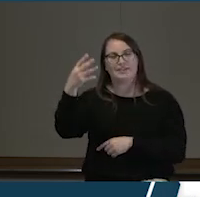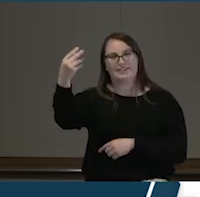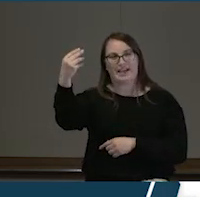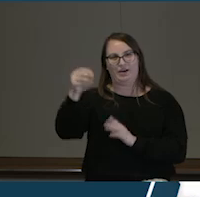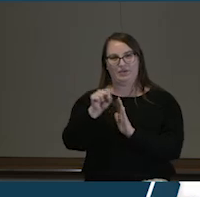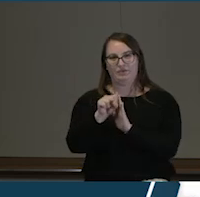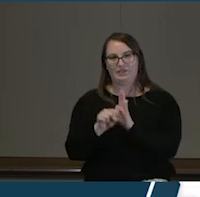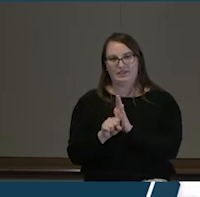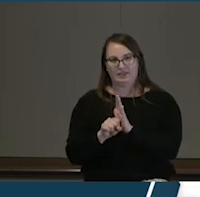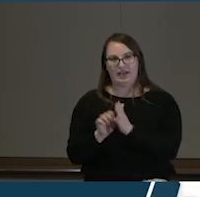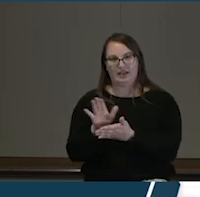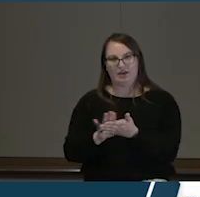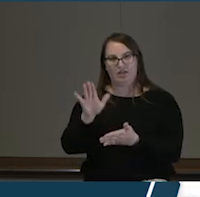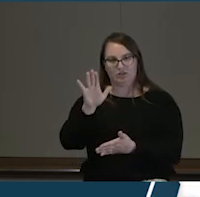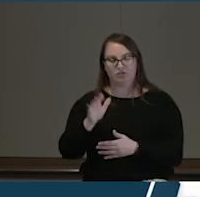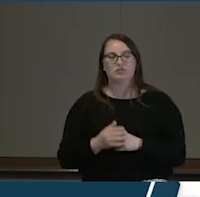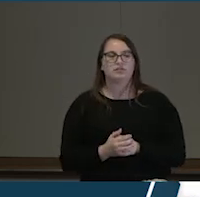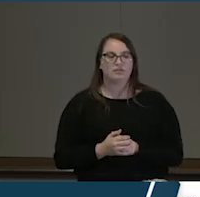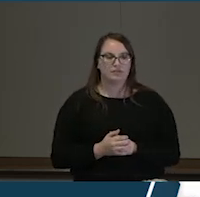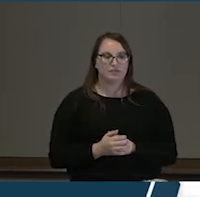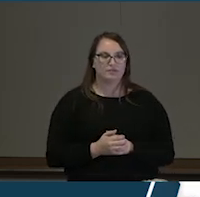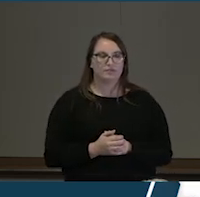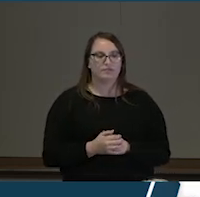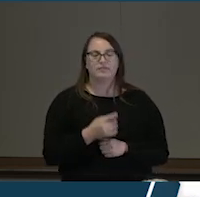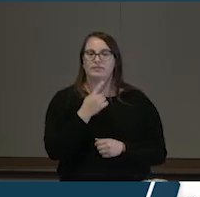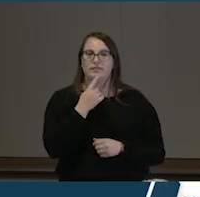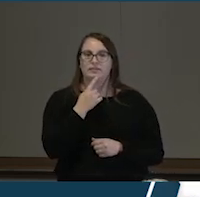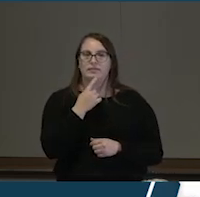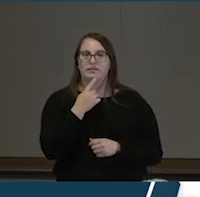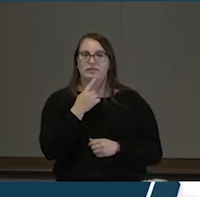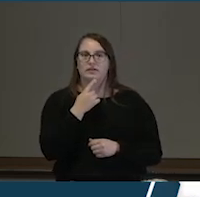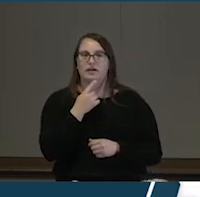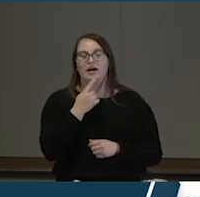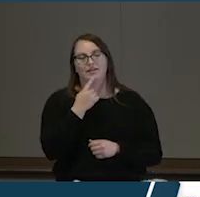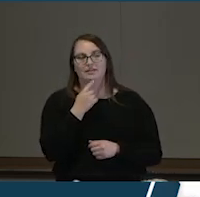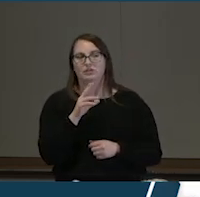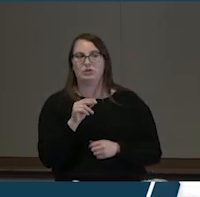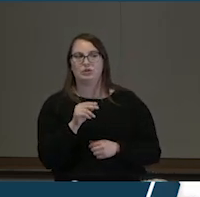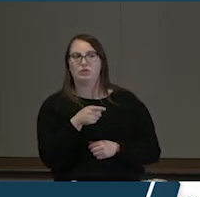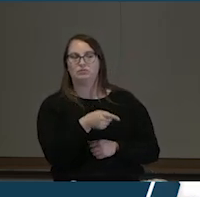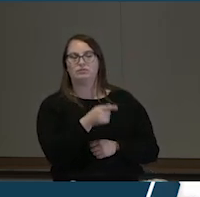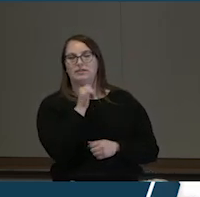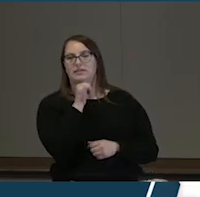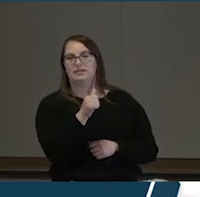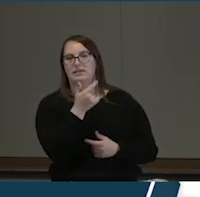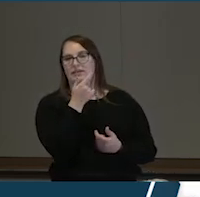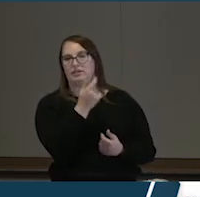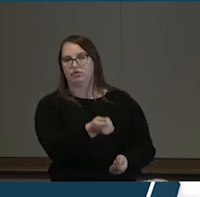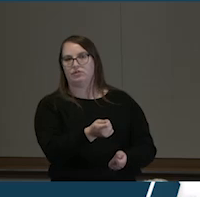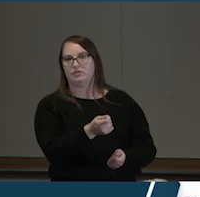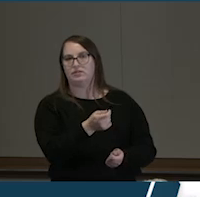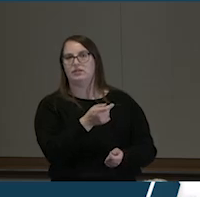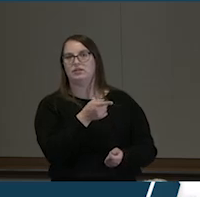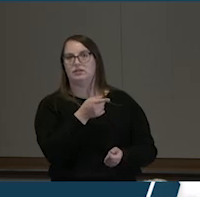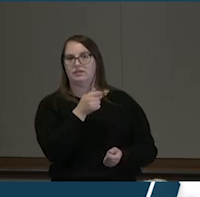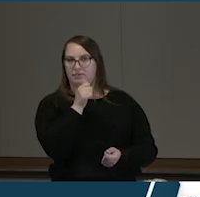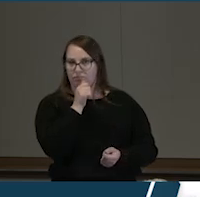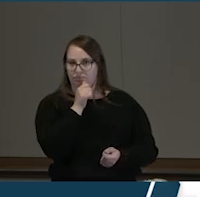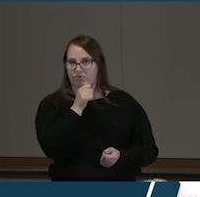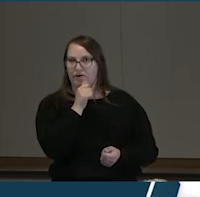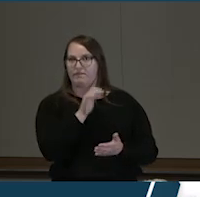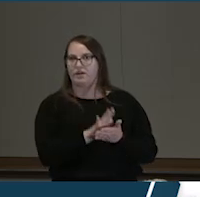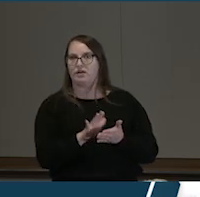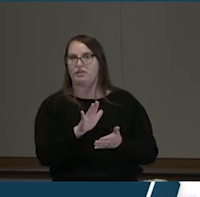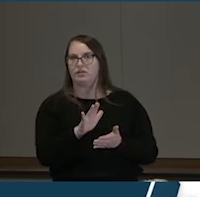as far as like college. And I said, no, that's not what he's interested in. It's a private school. It was a private college.